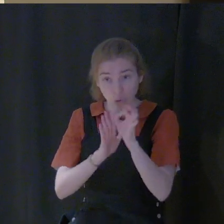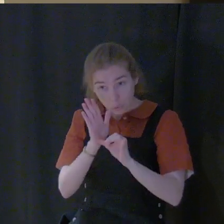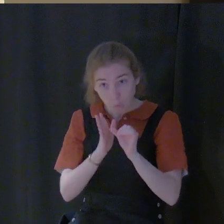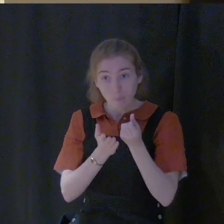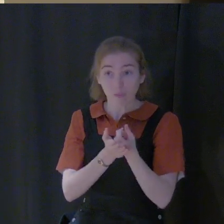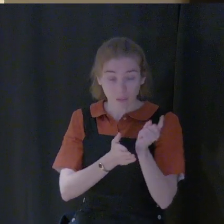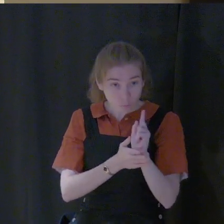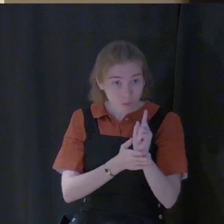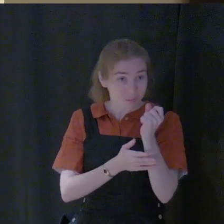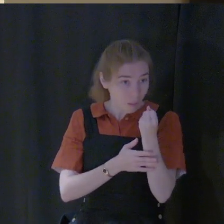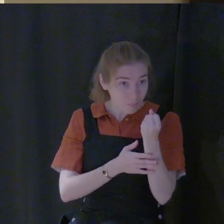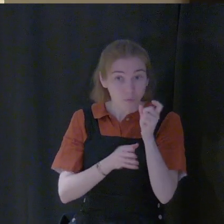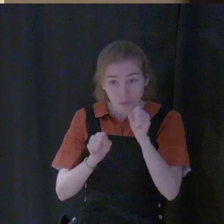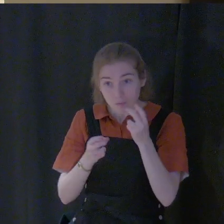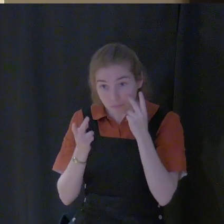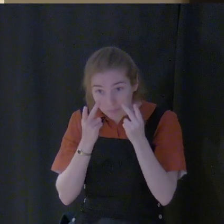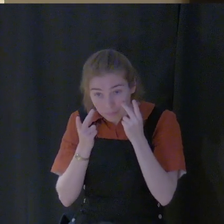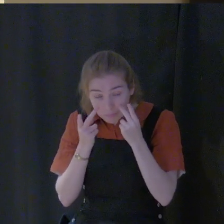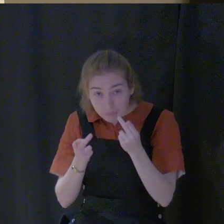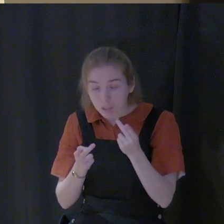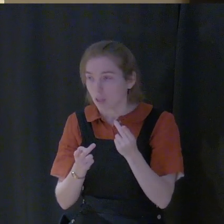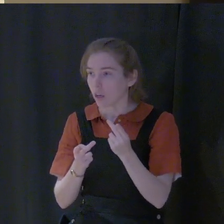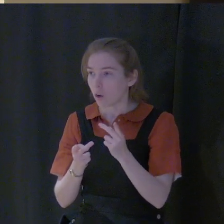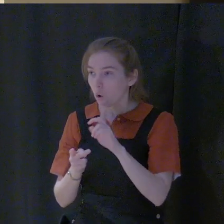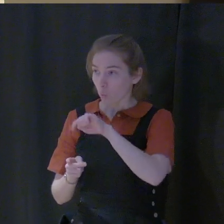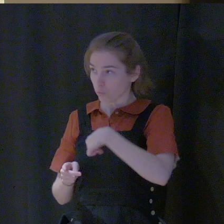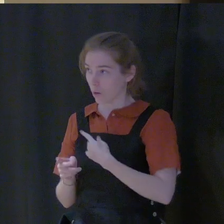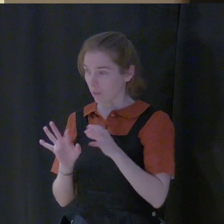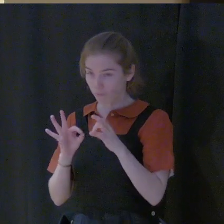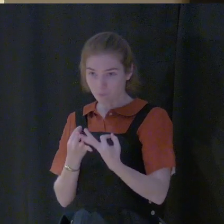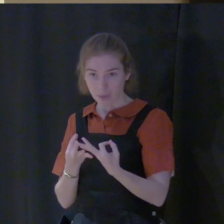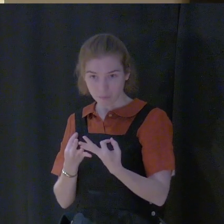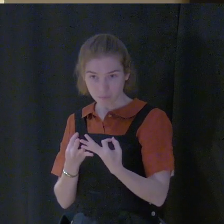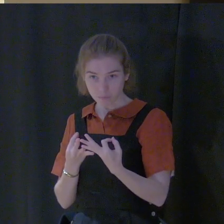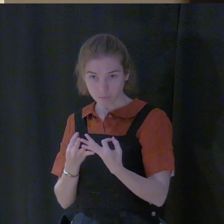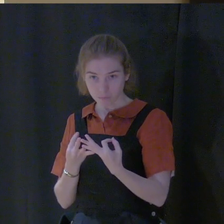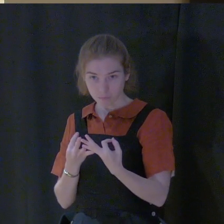Sabbath, it's there for you. We are family.